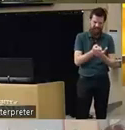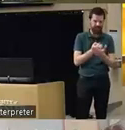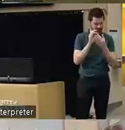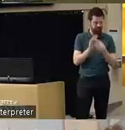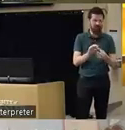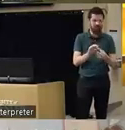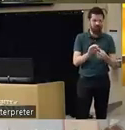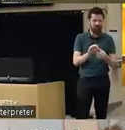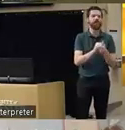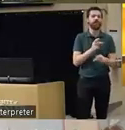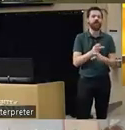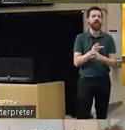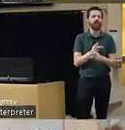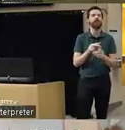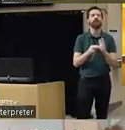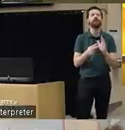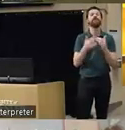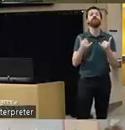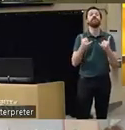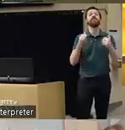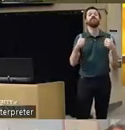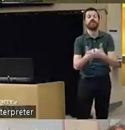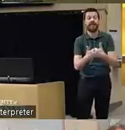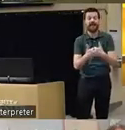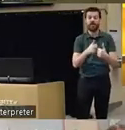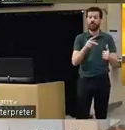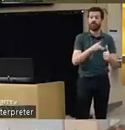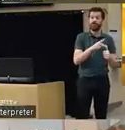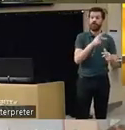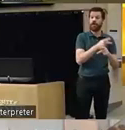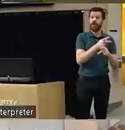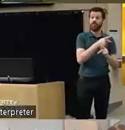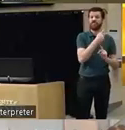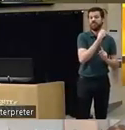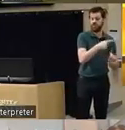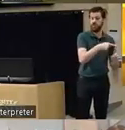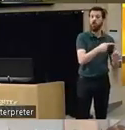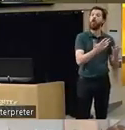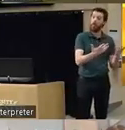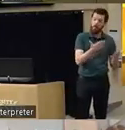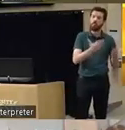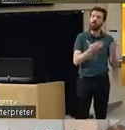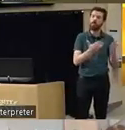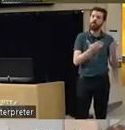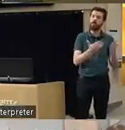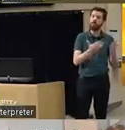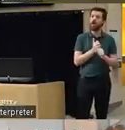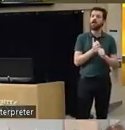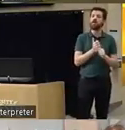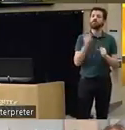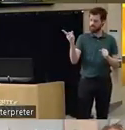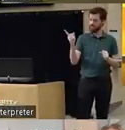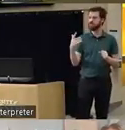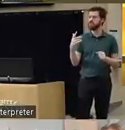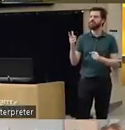care. So there is a challenge where a primary care provider maybe wants the collaborative care team to work with